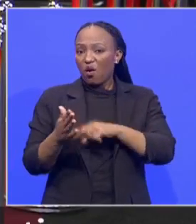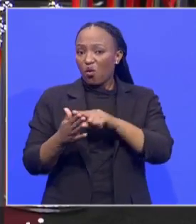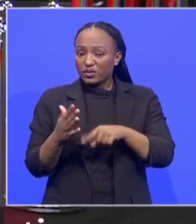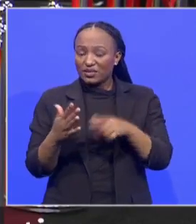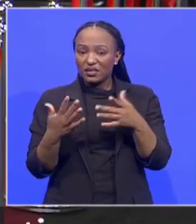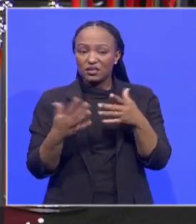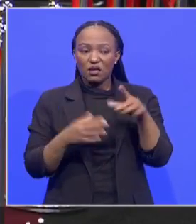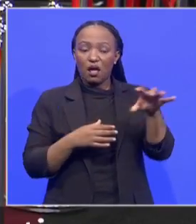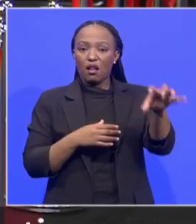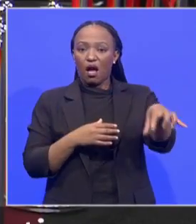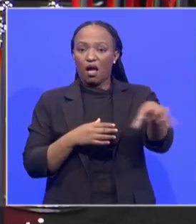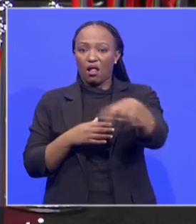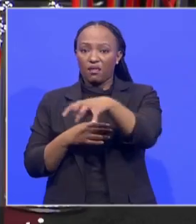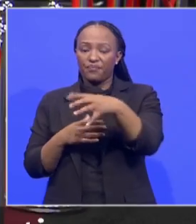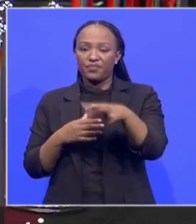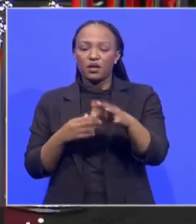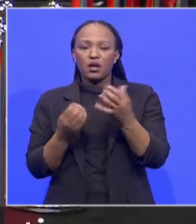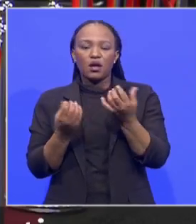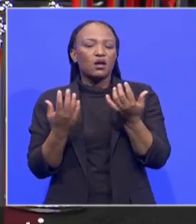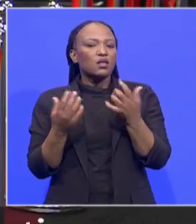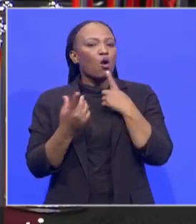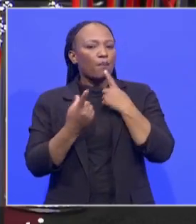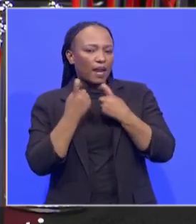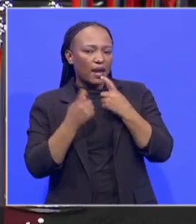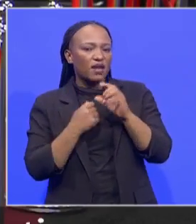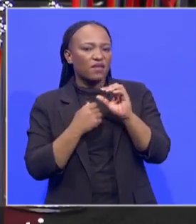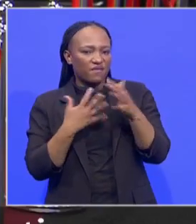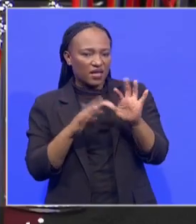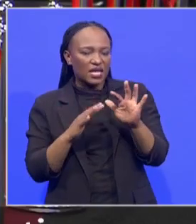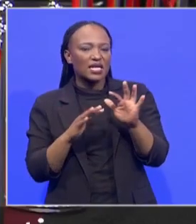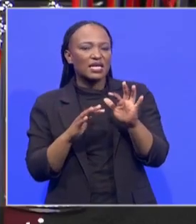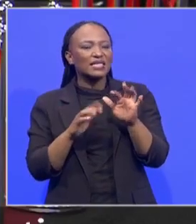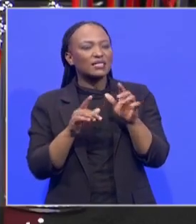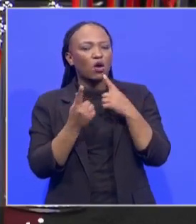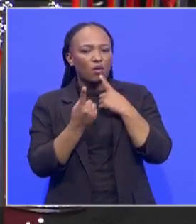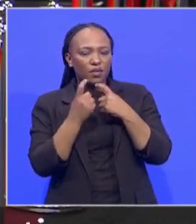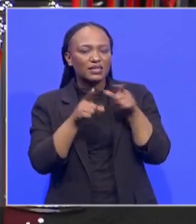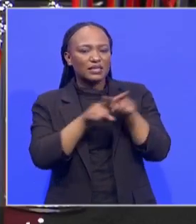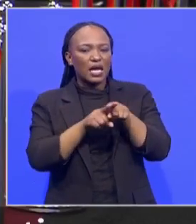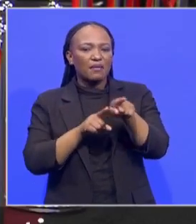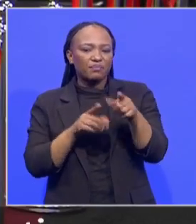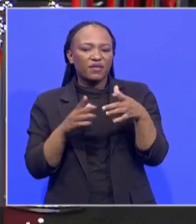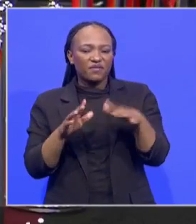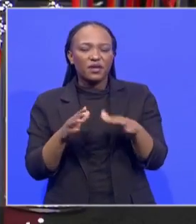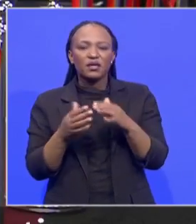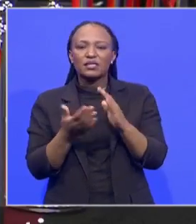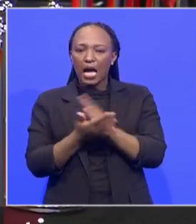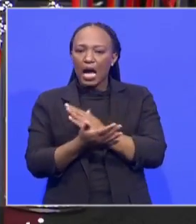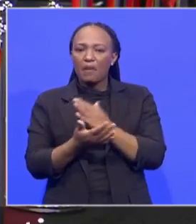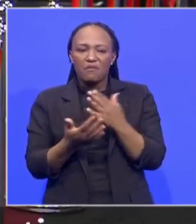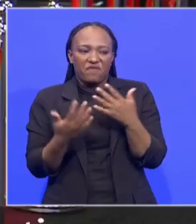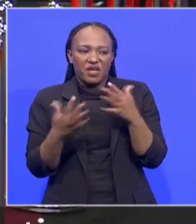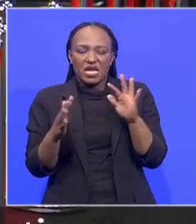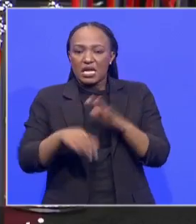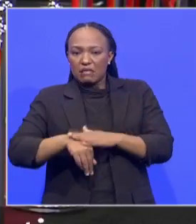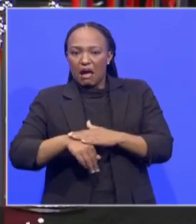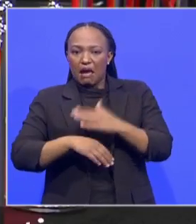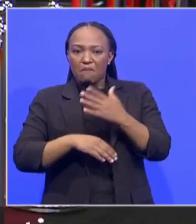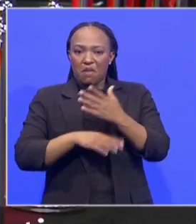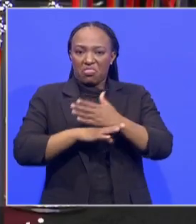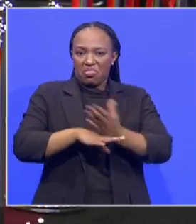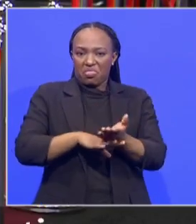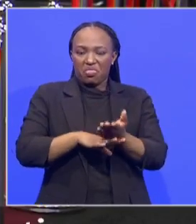but a number of voting stations had actually complained about the very same things. Others had alleged that they were turned back from their voting stations.